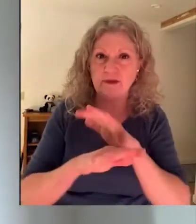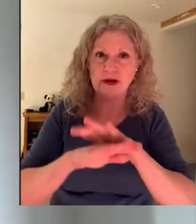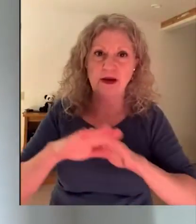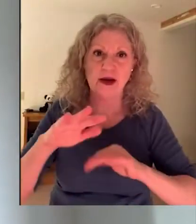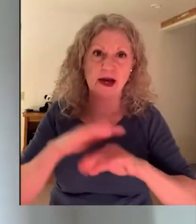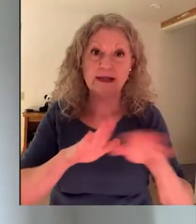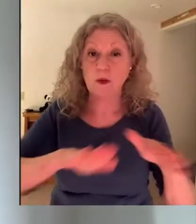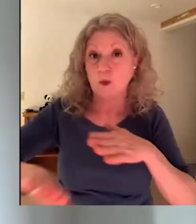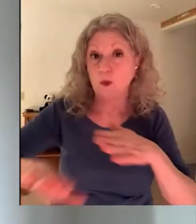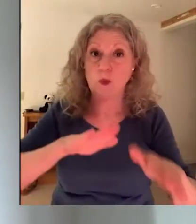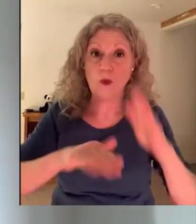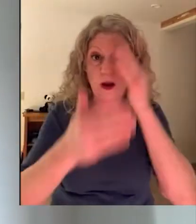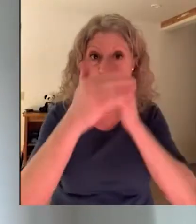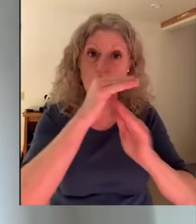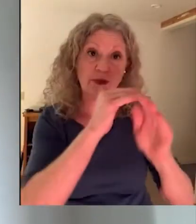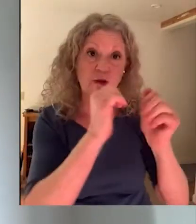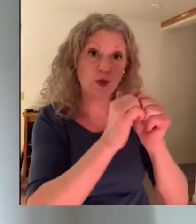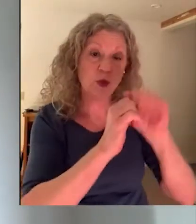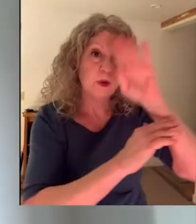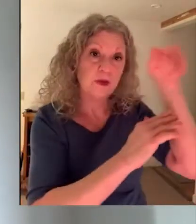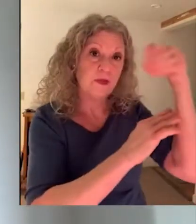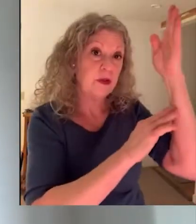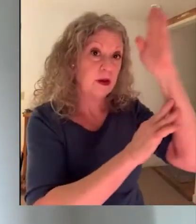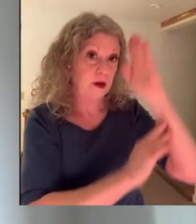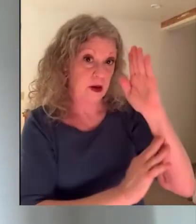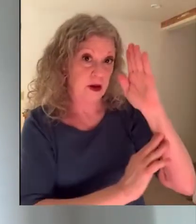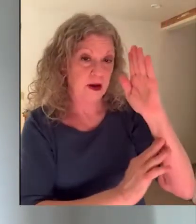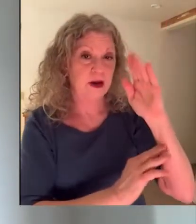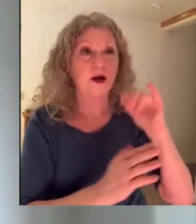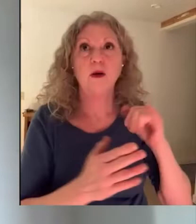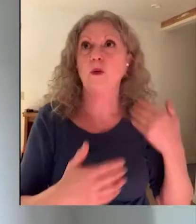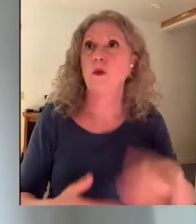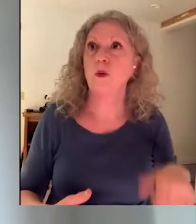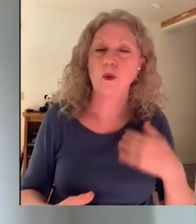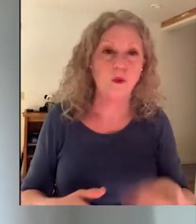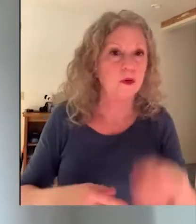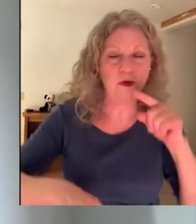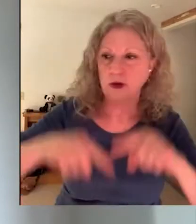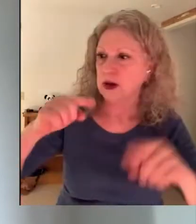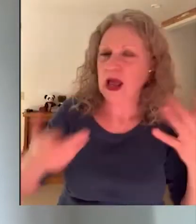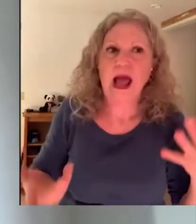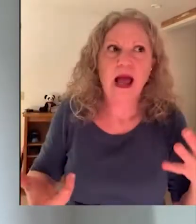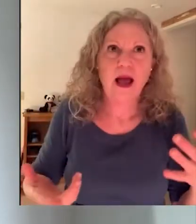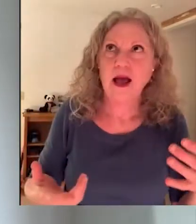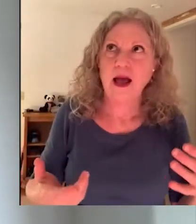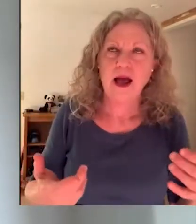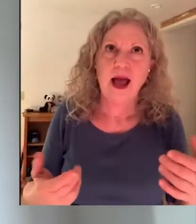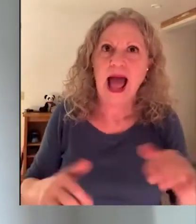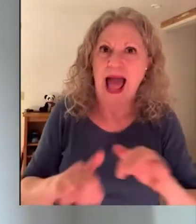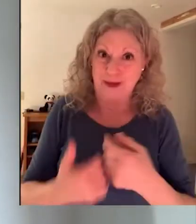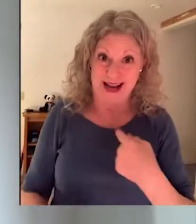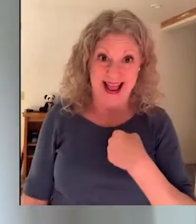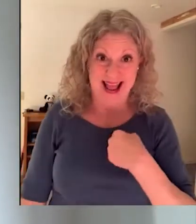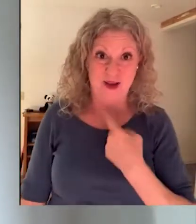God, this can all feel very overwhelming. How can I, as just one person,